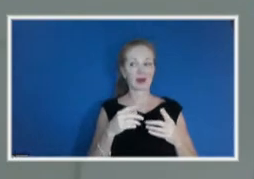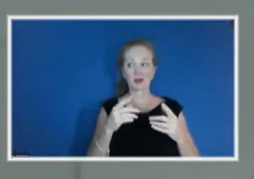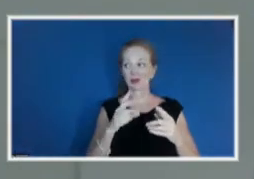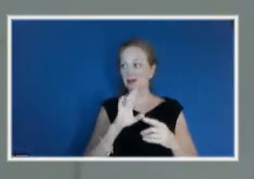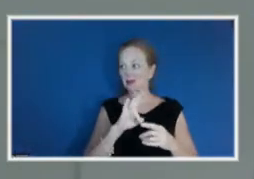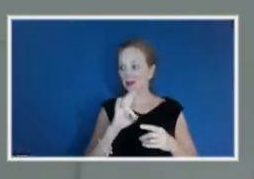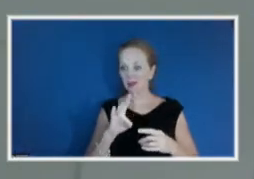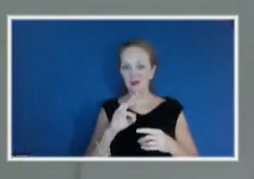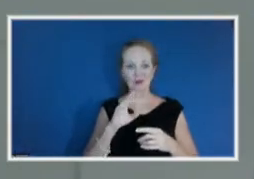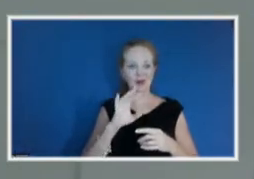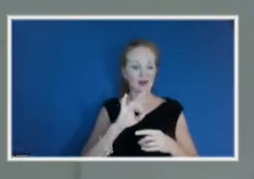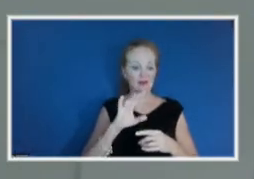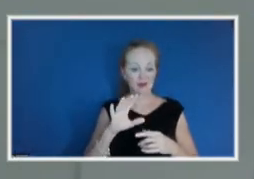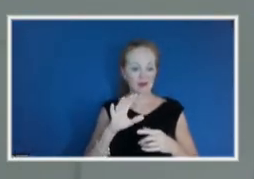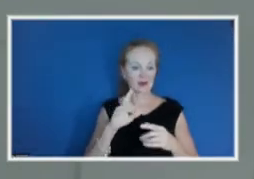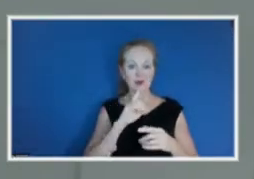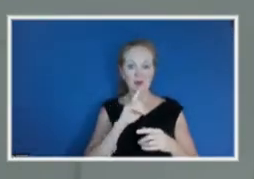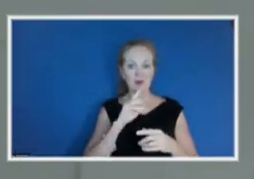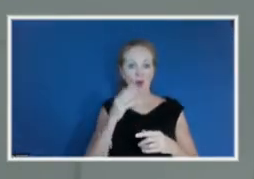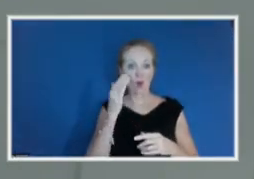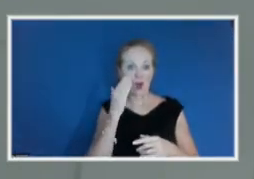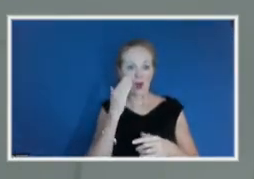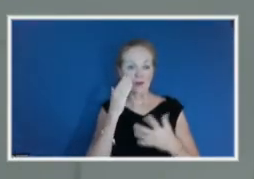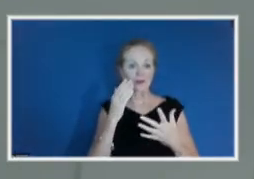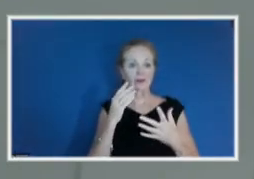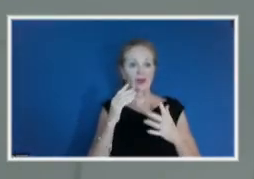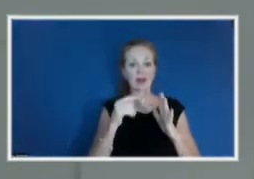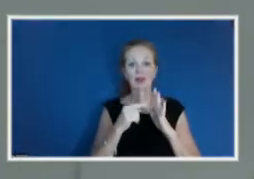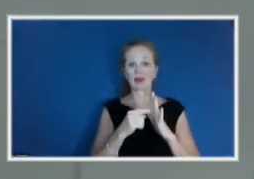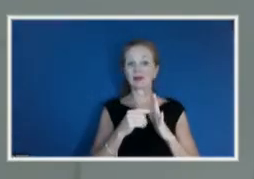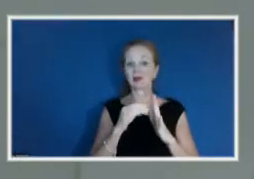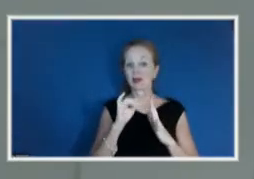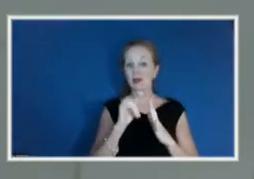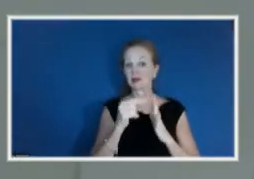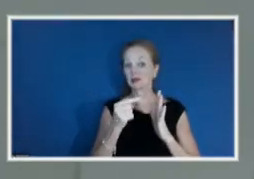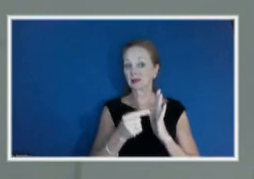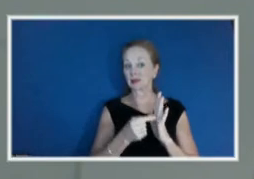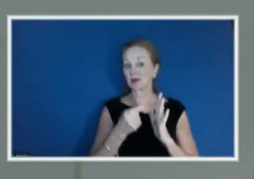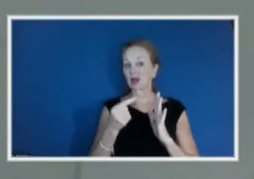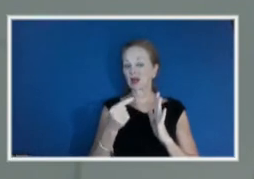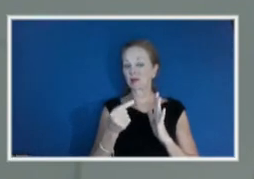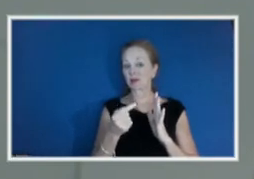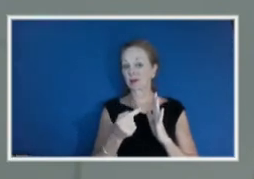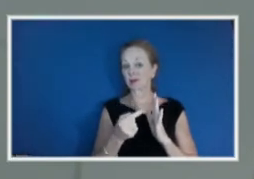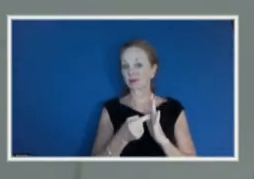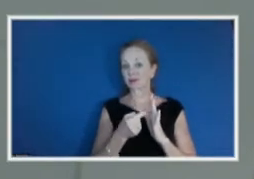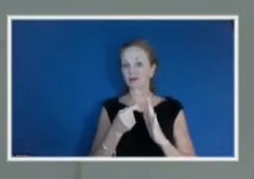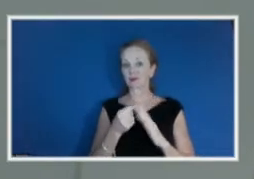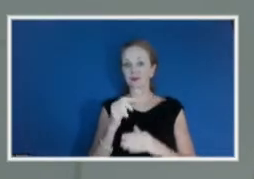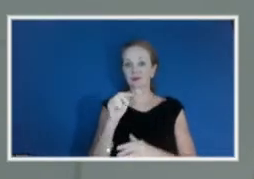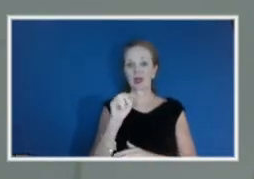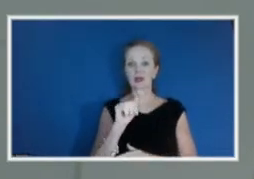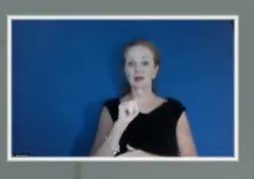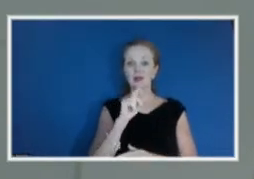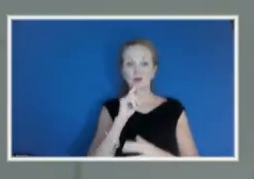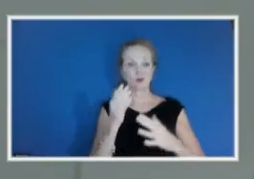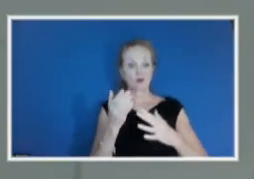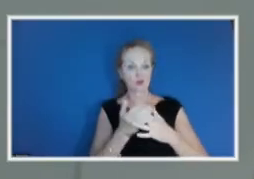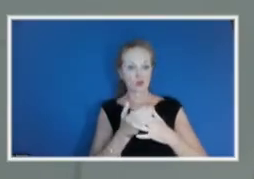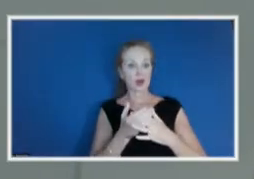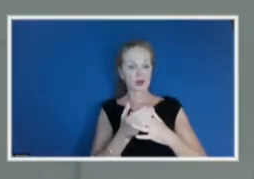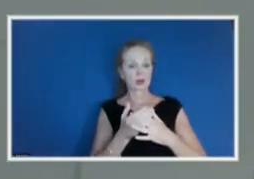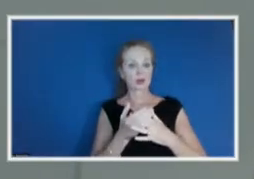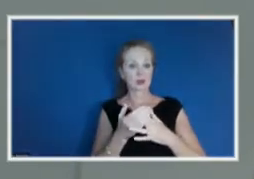85 and to be aware of this? Because that sometimes is a break in